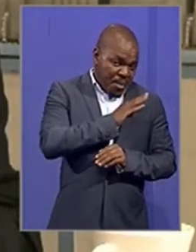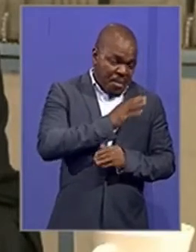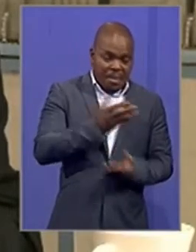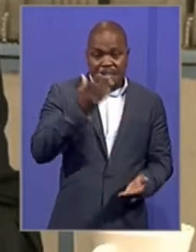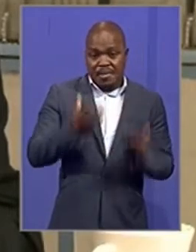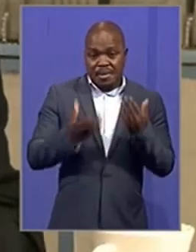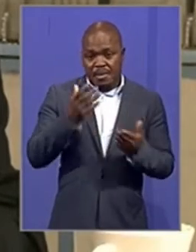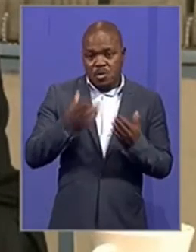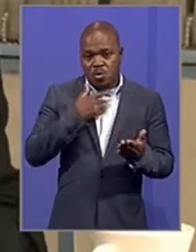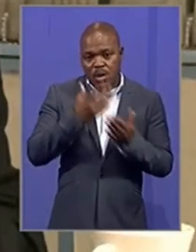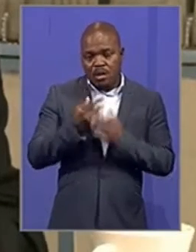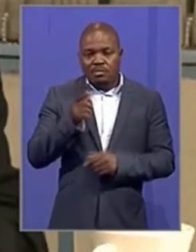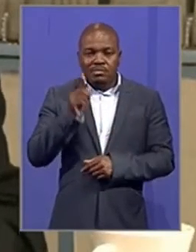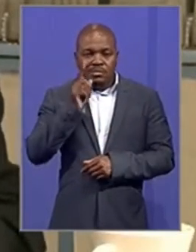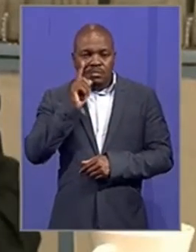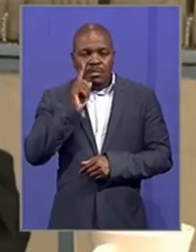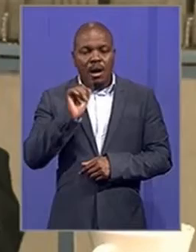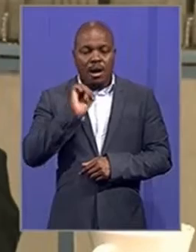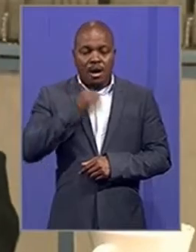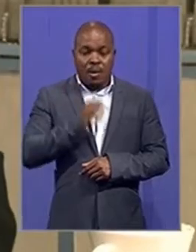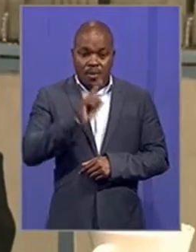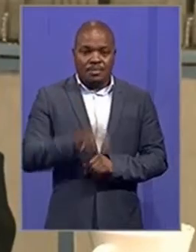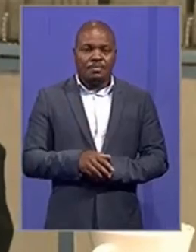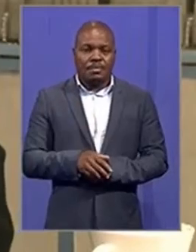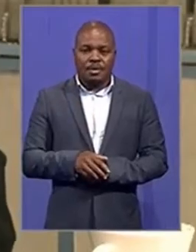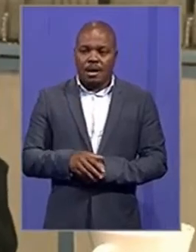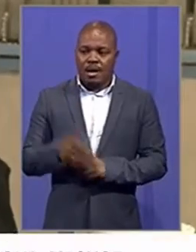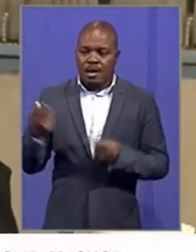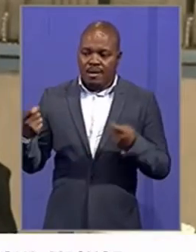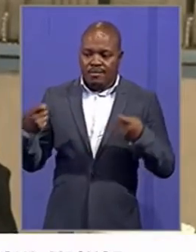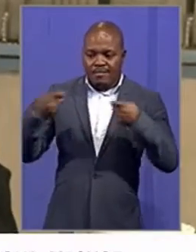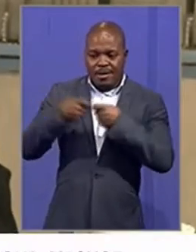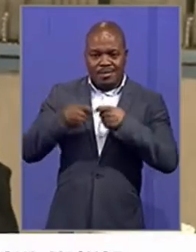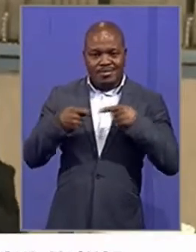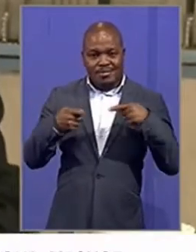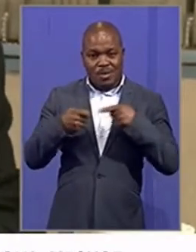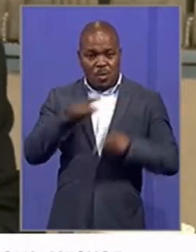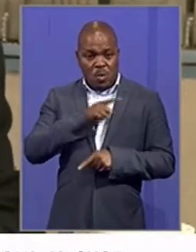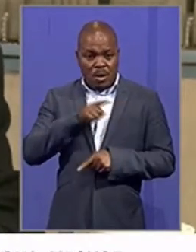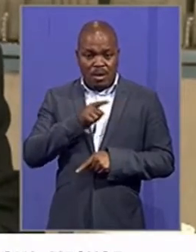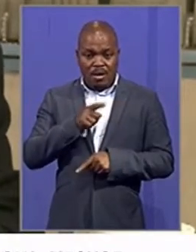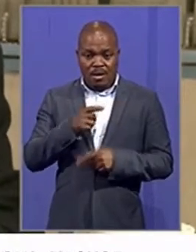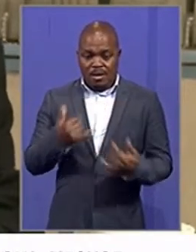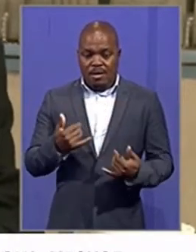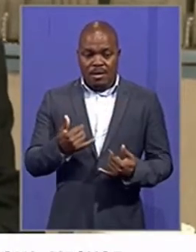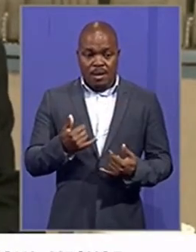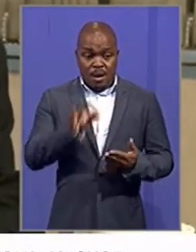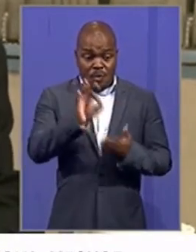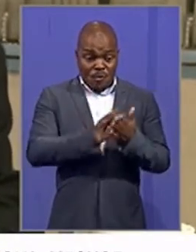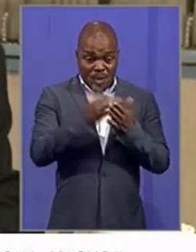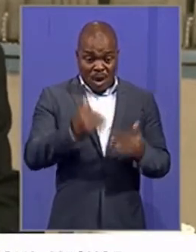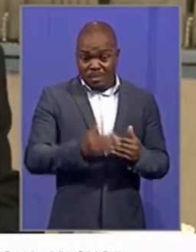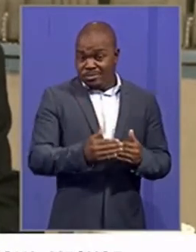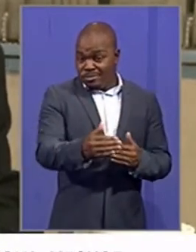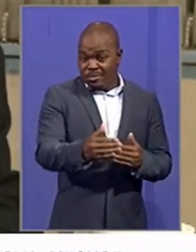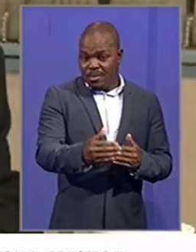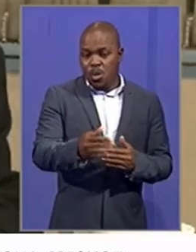to look at our funding, because that's one of the major keys. Because with these elections, we